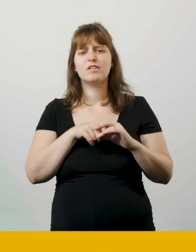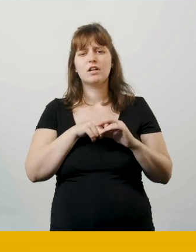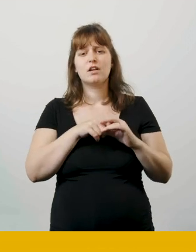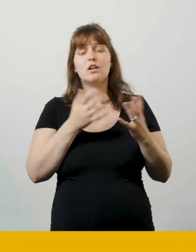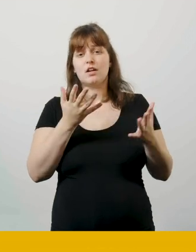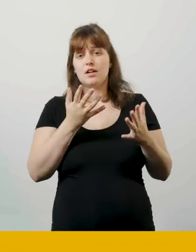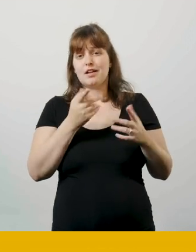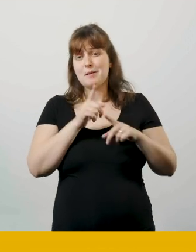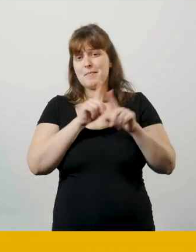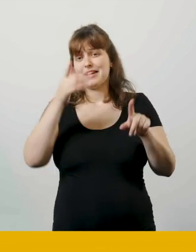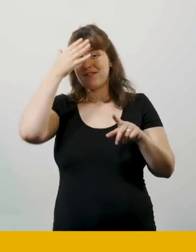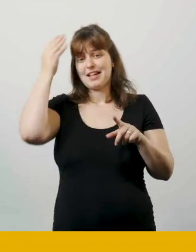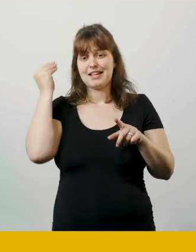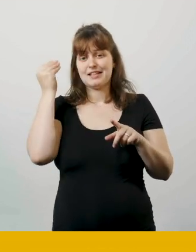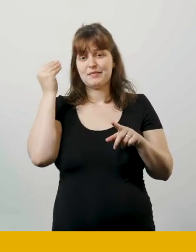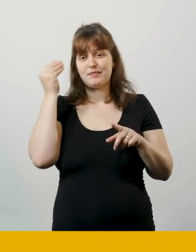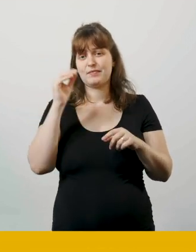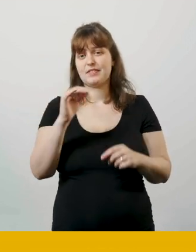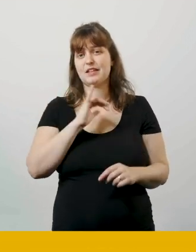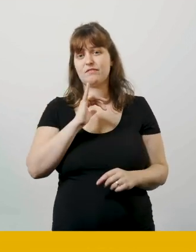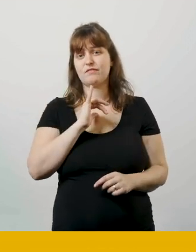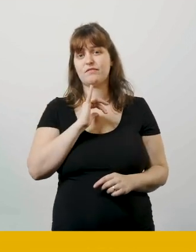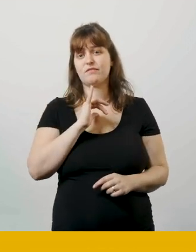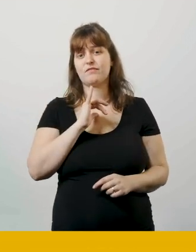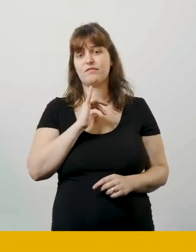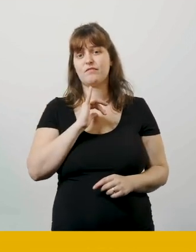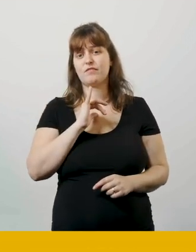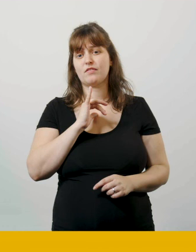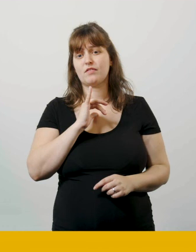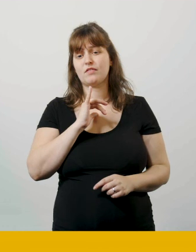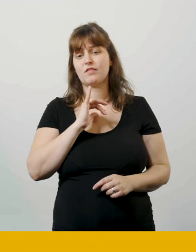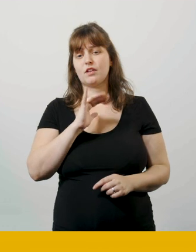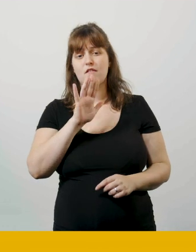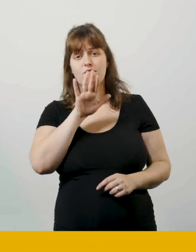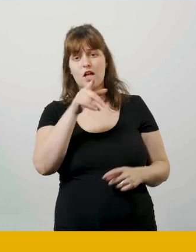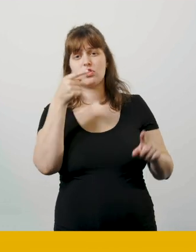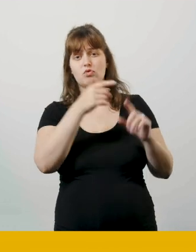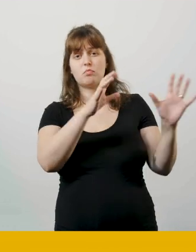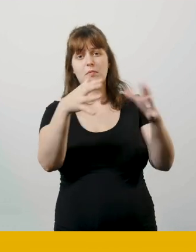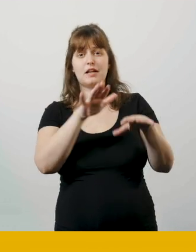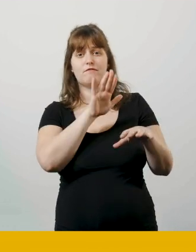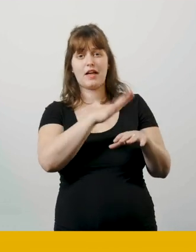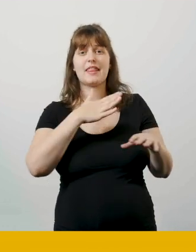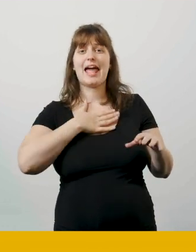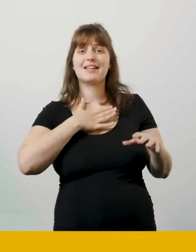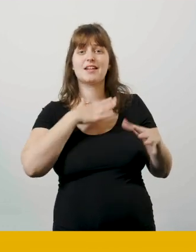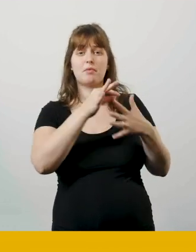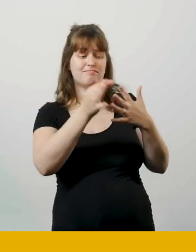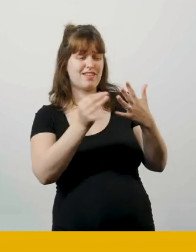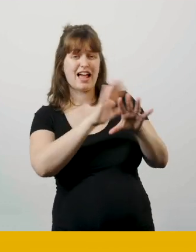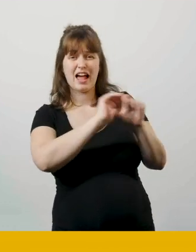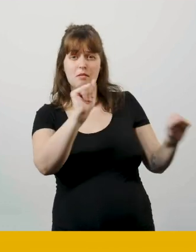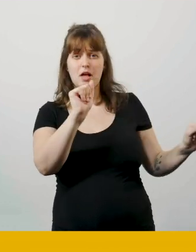Remember that not every characteristic of your target is relevant for your design. So I